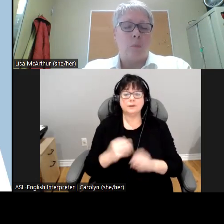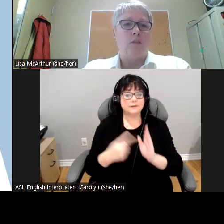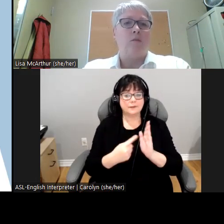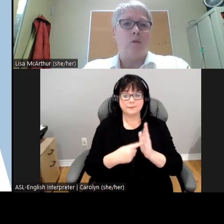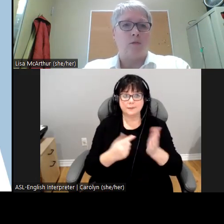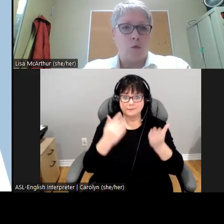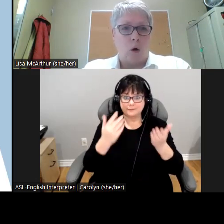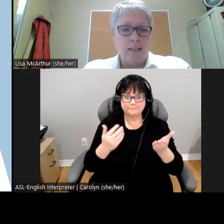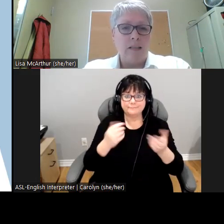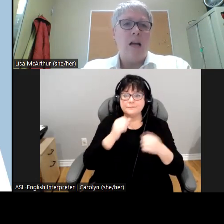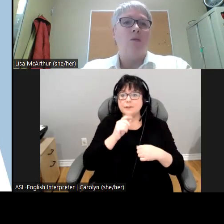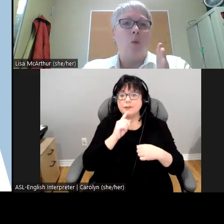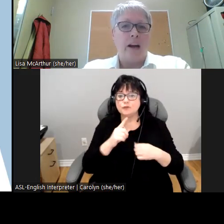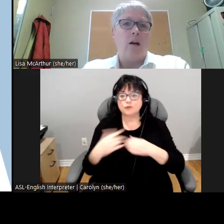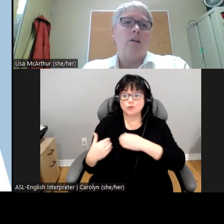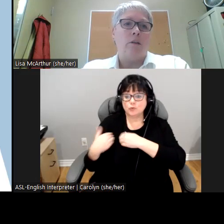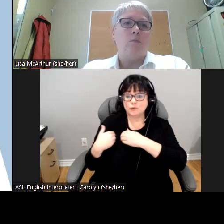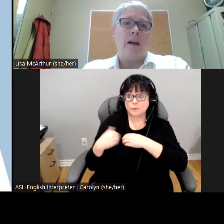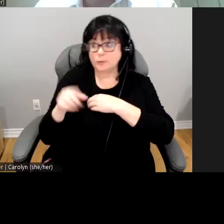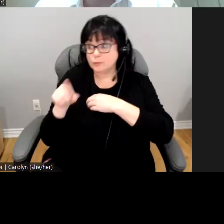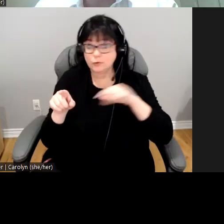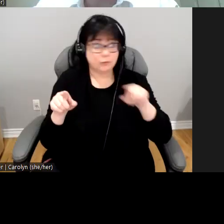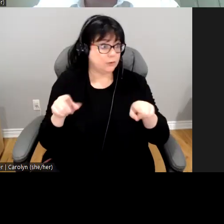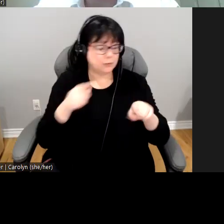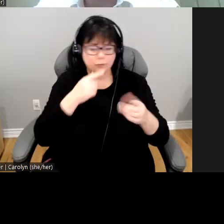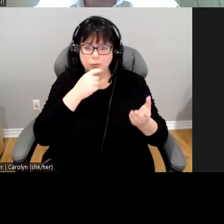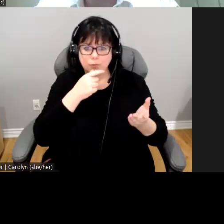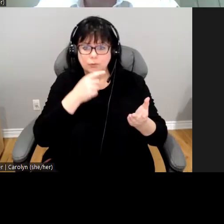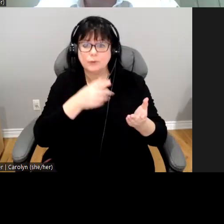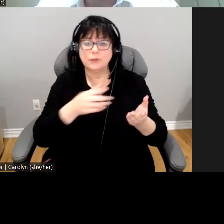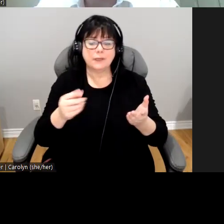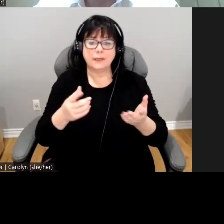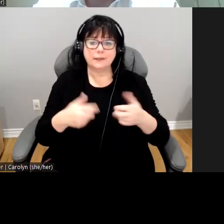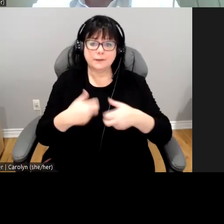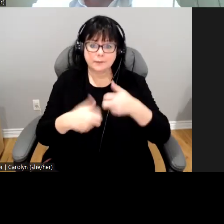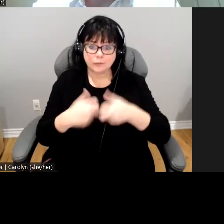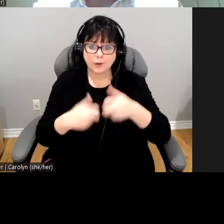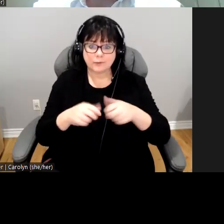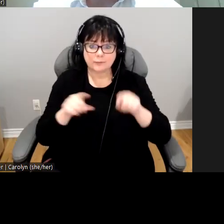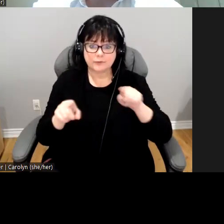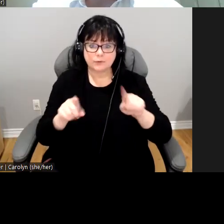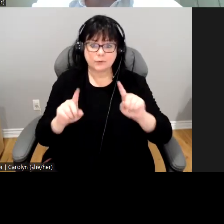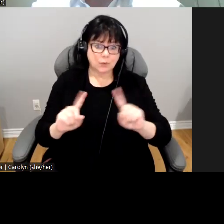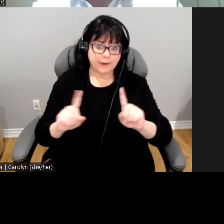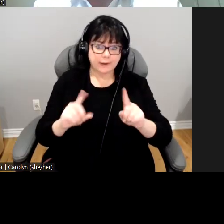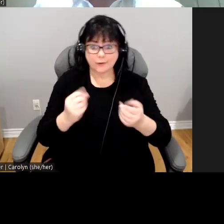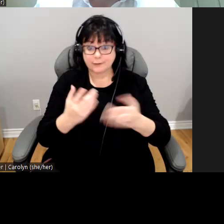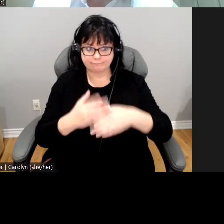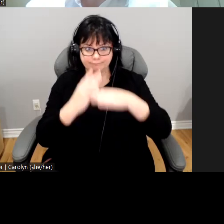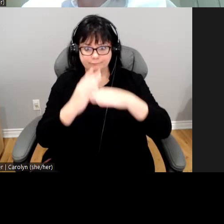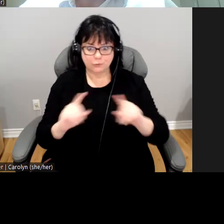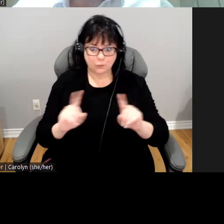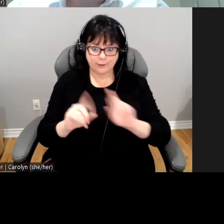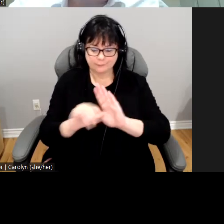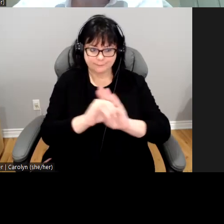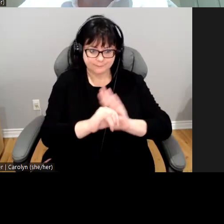who's responsible for what and where are those barriers between those responsibilities. And like all things, we've talked a